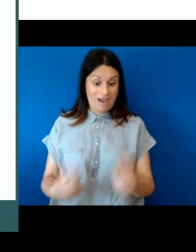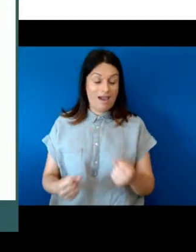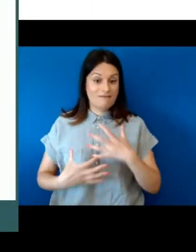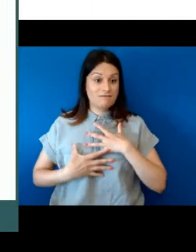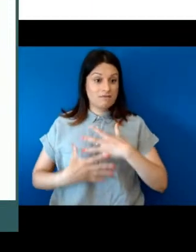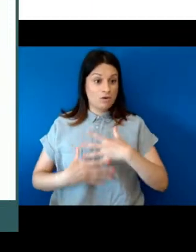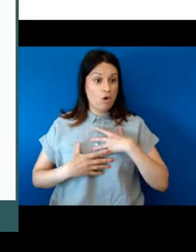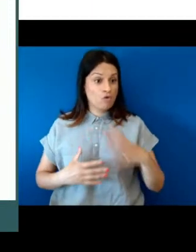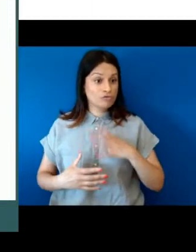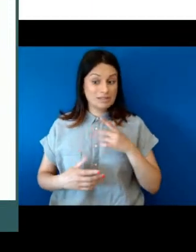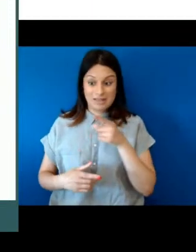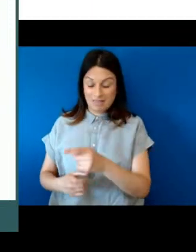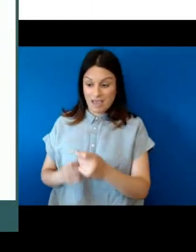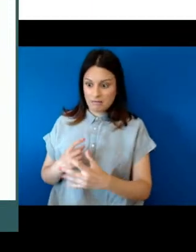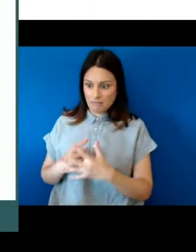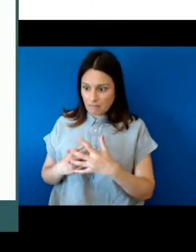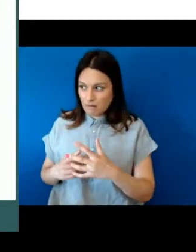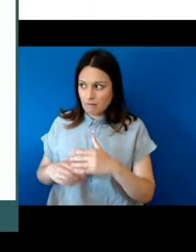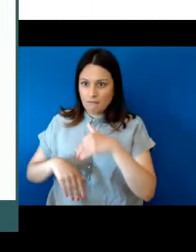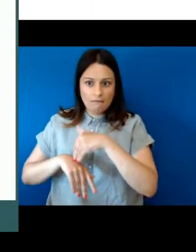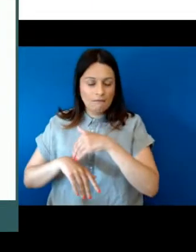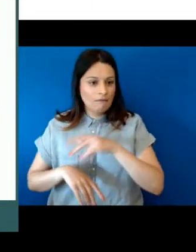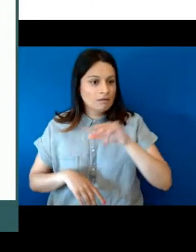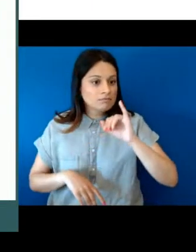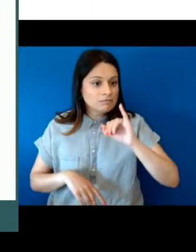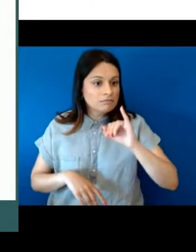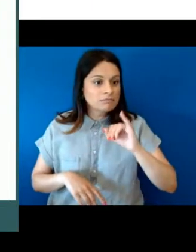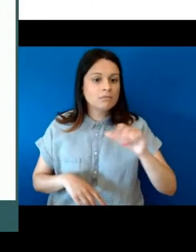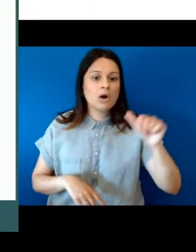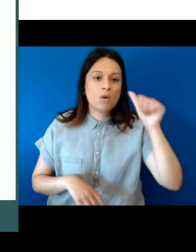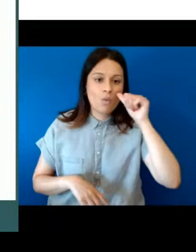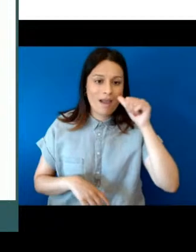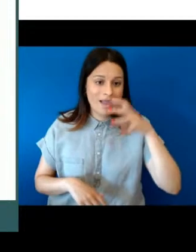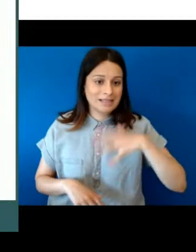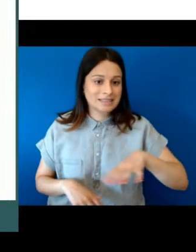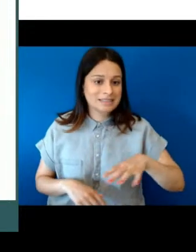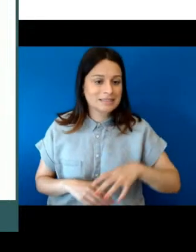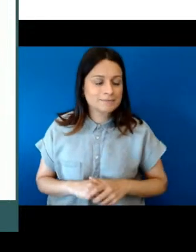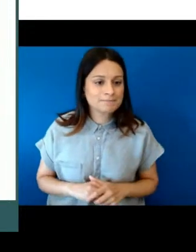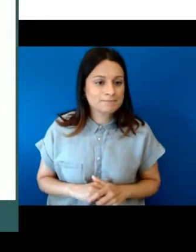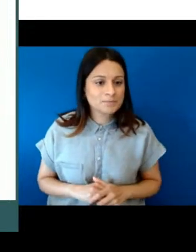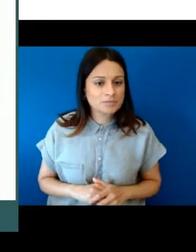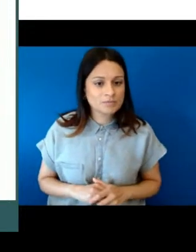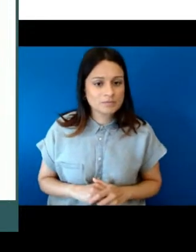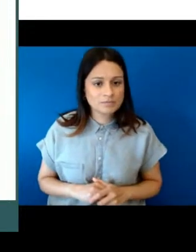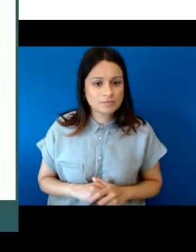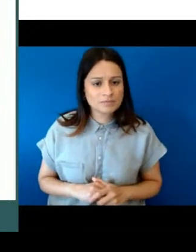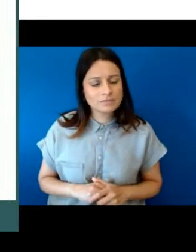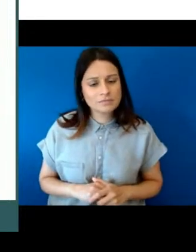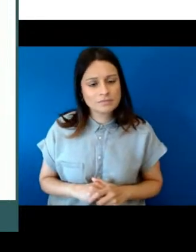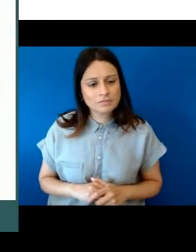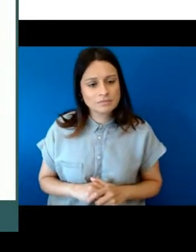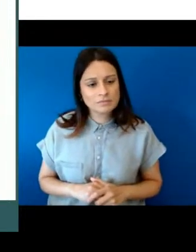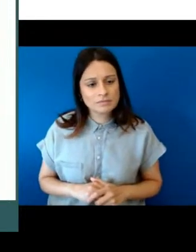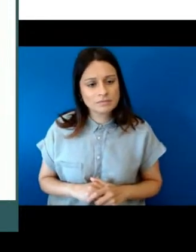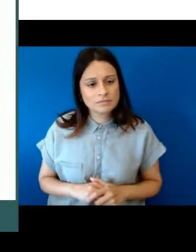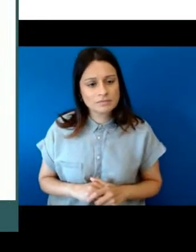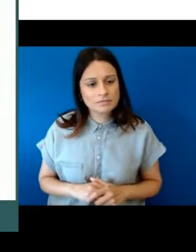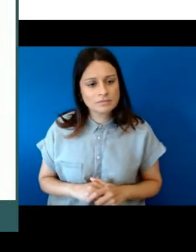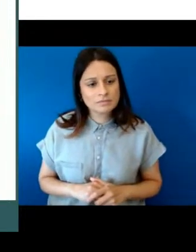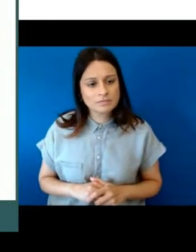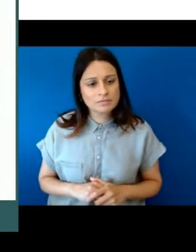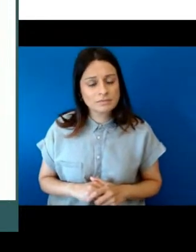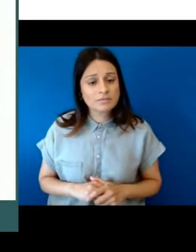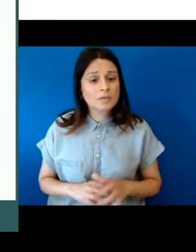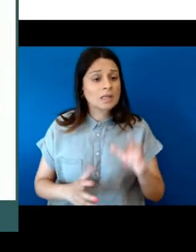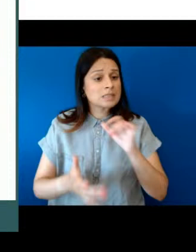something for people to be aware of. Next slide, please. So sometimes people can get skin rashes as well when